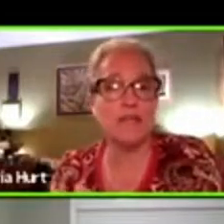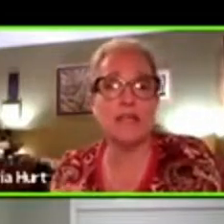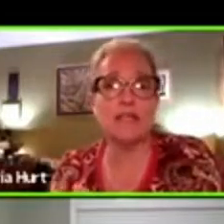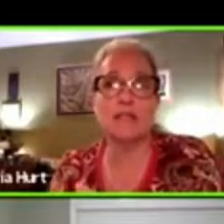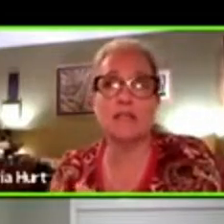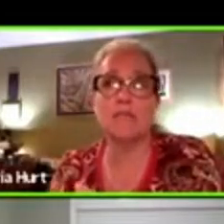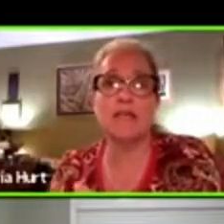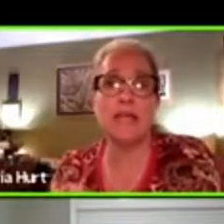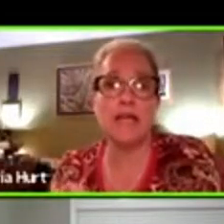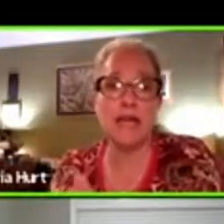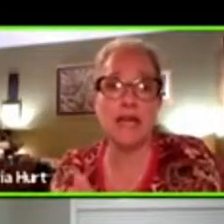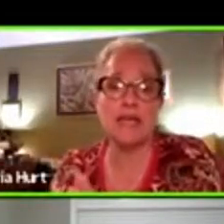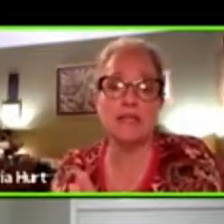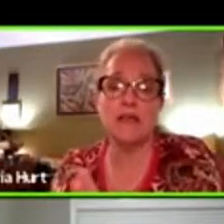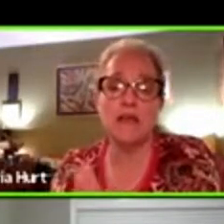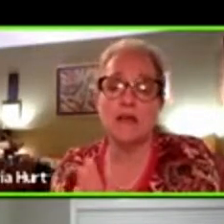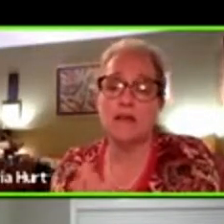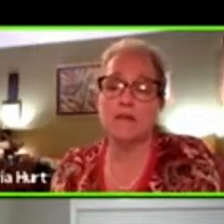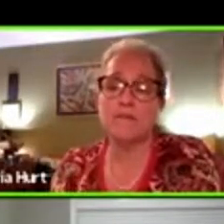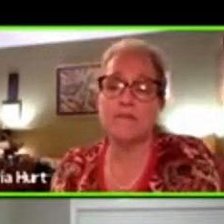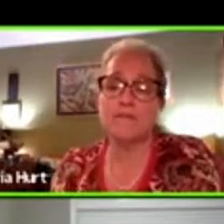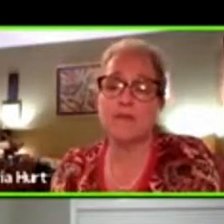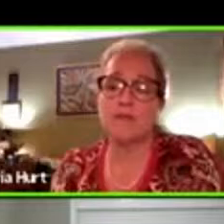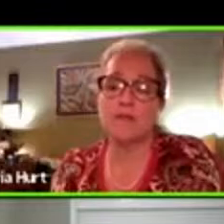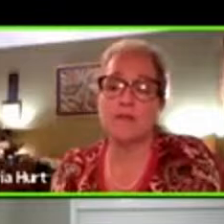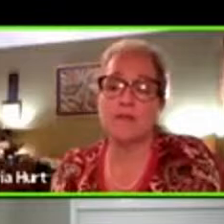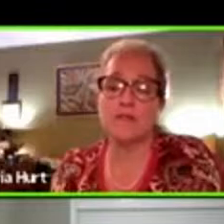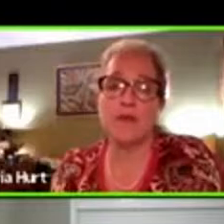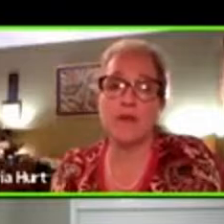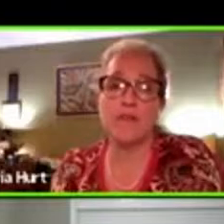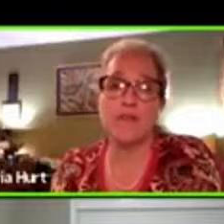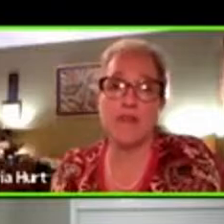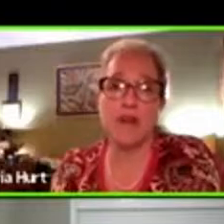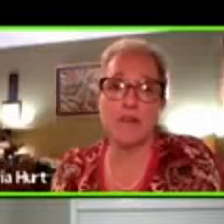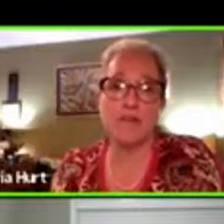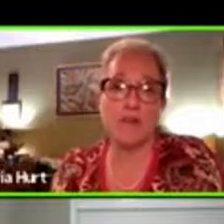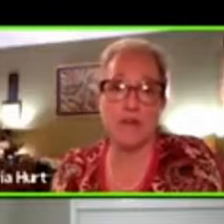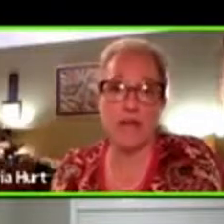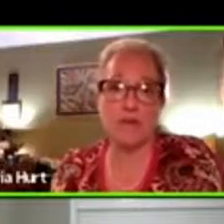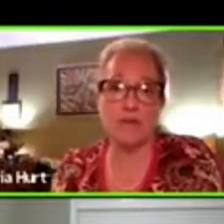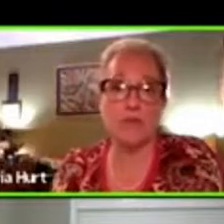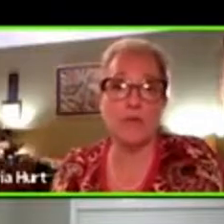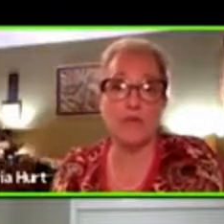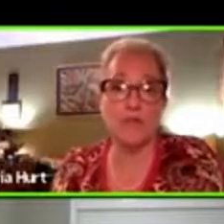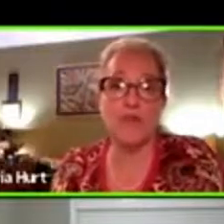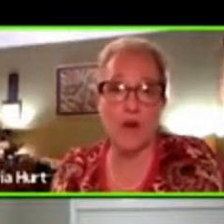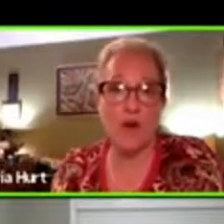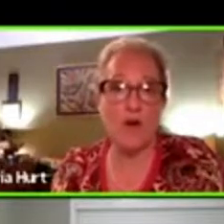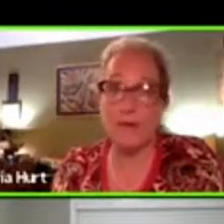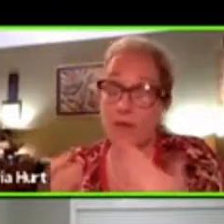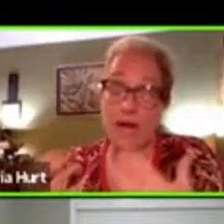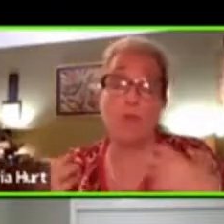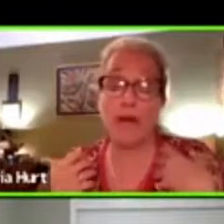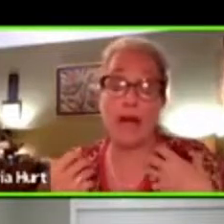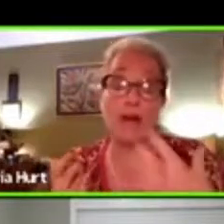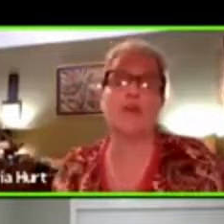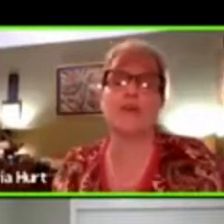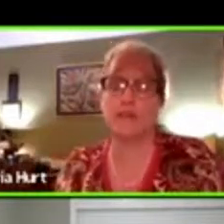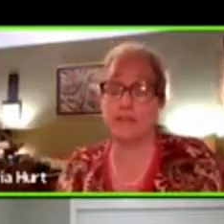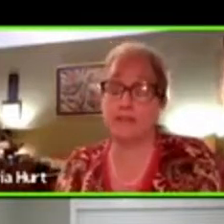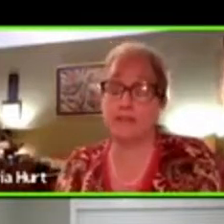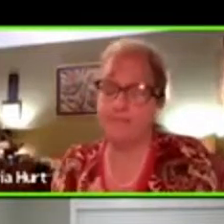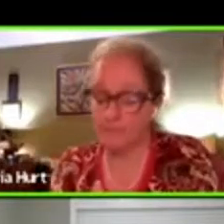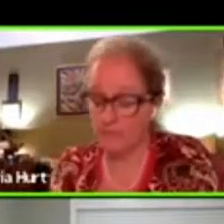been in mitigating the spread of the virus on campus. We do know, and what I